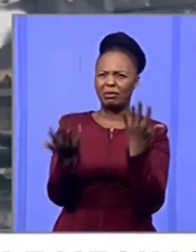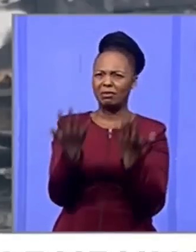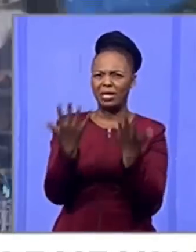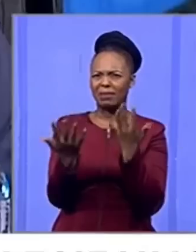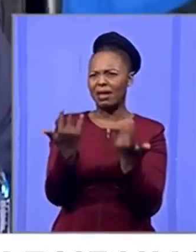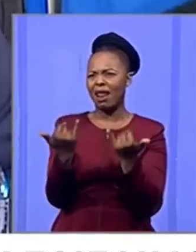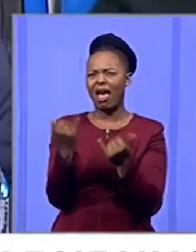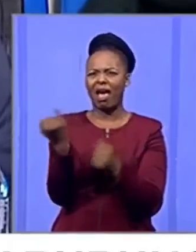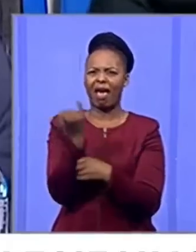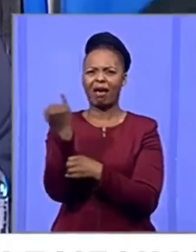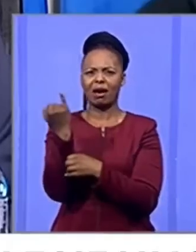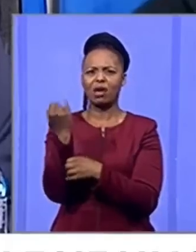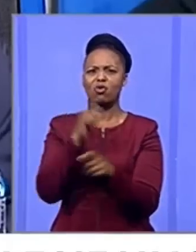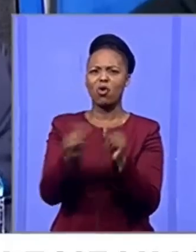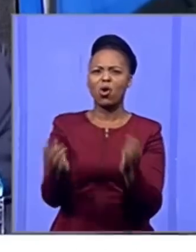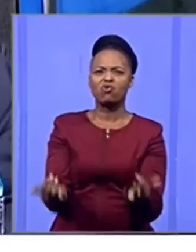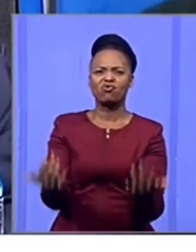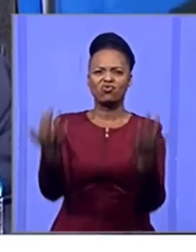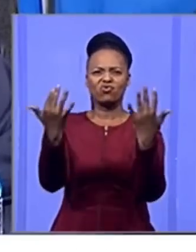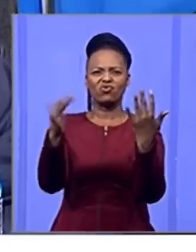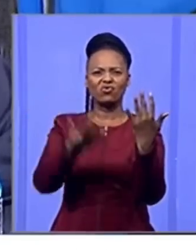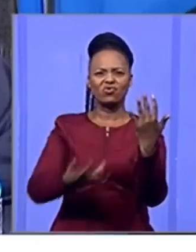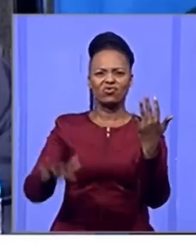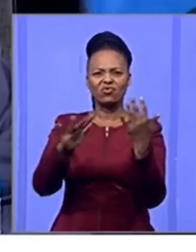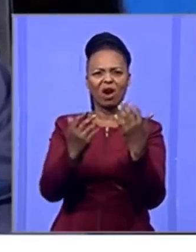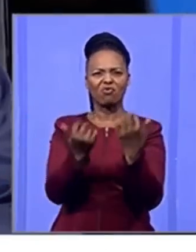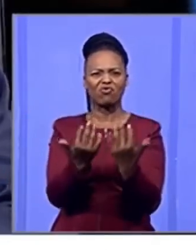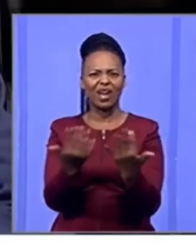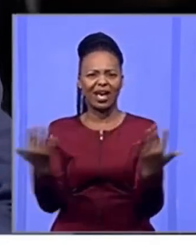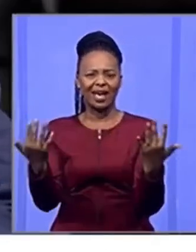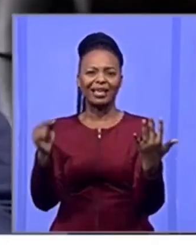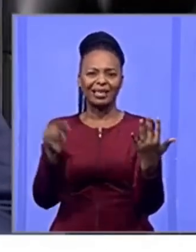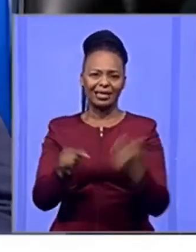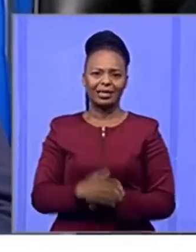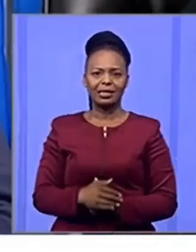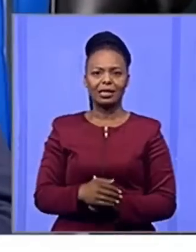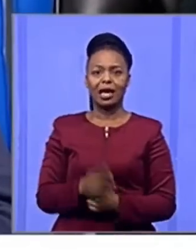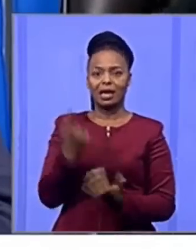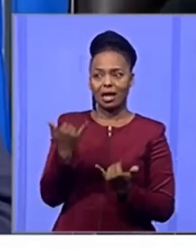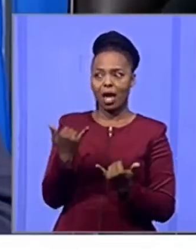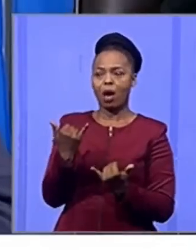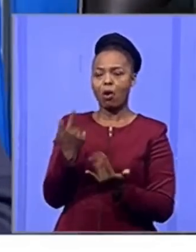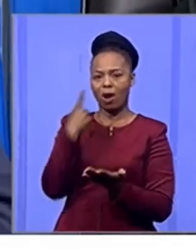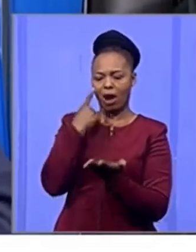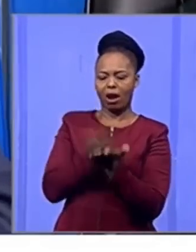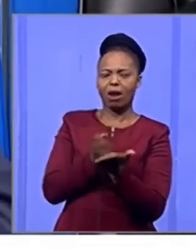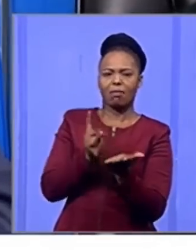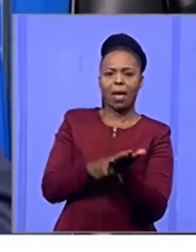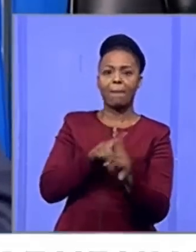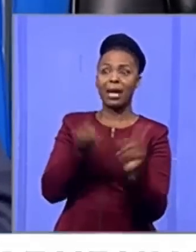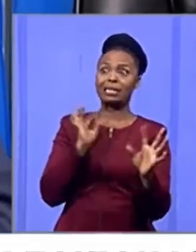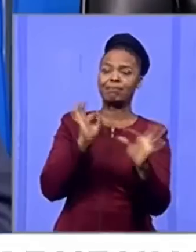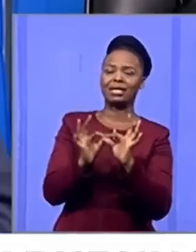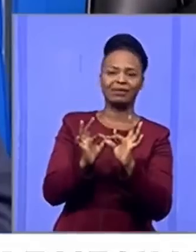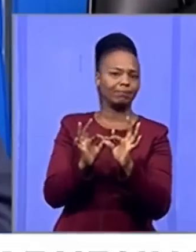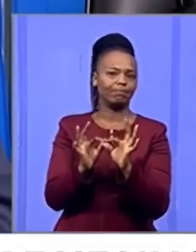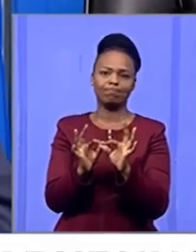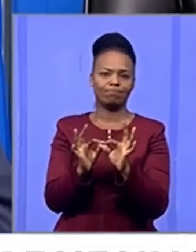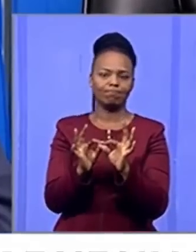hlaga. Yes, intelligence was available but not specific as to where and what. Hence